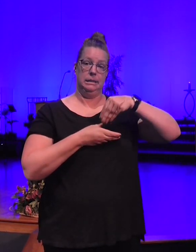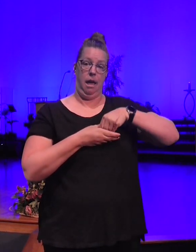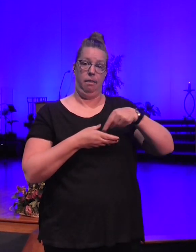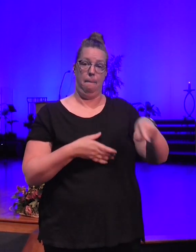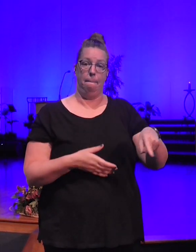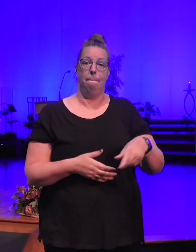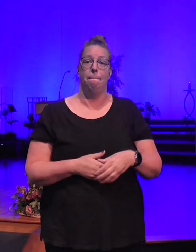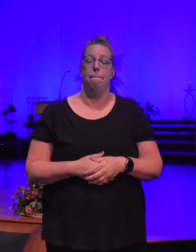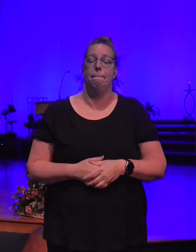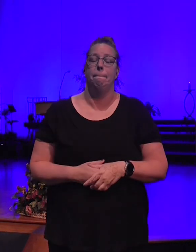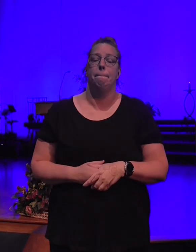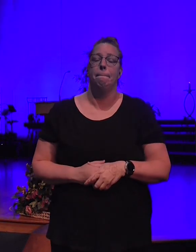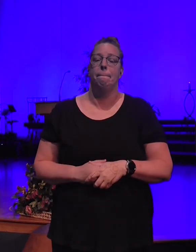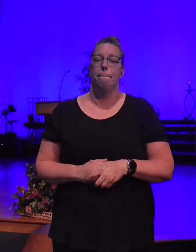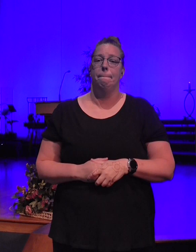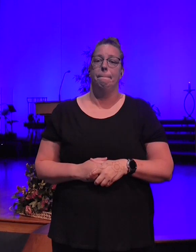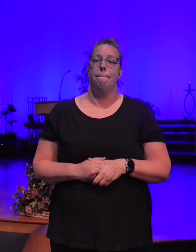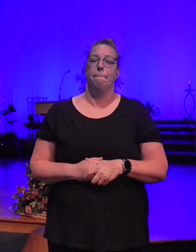them.